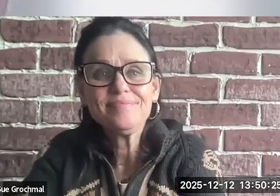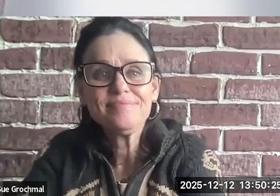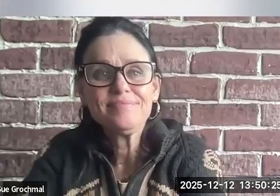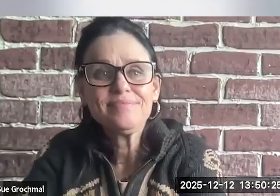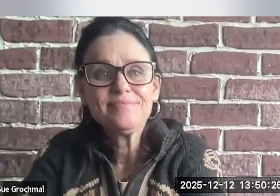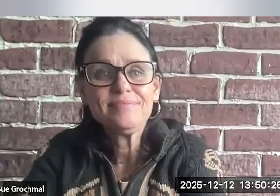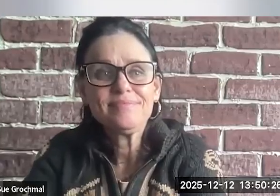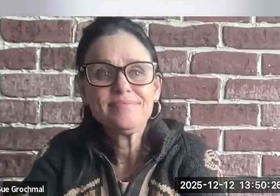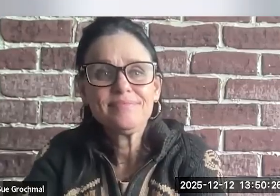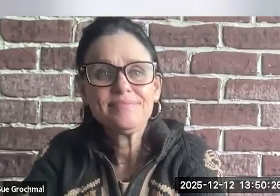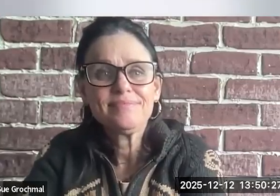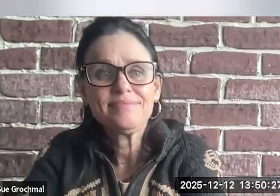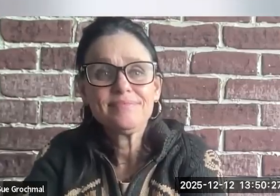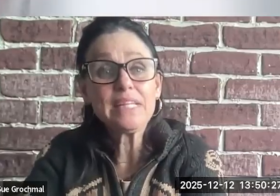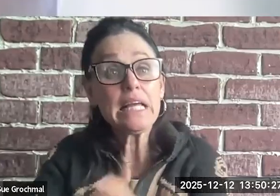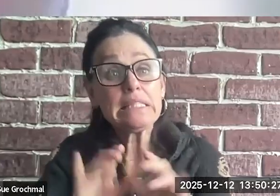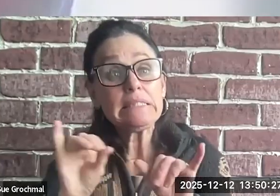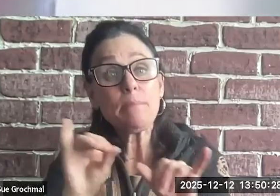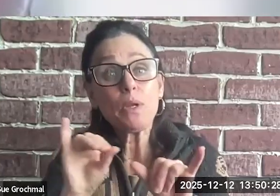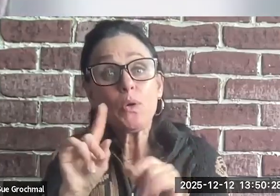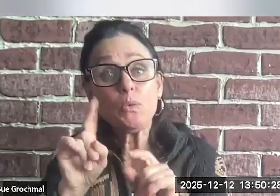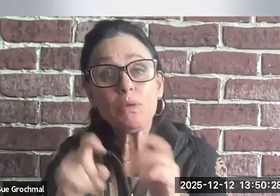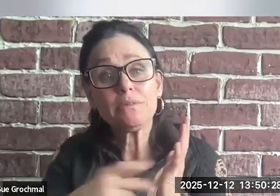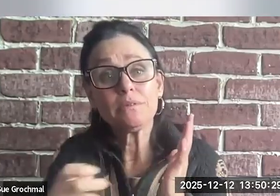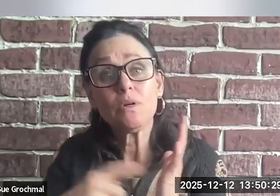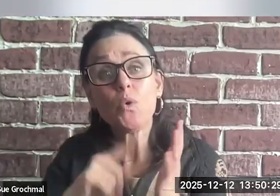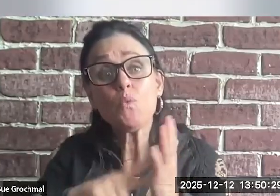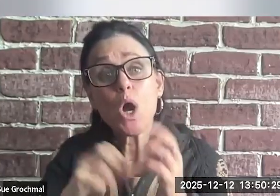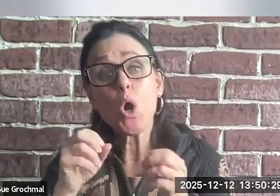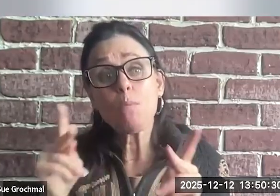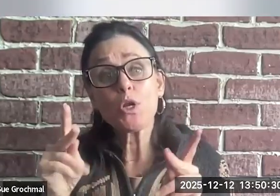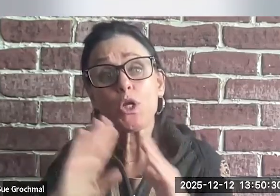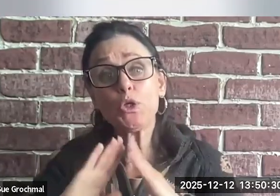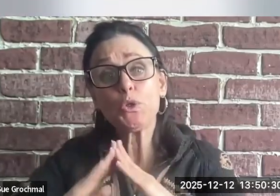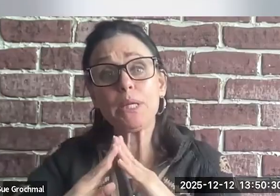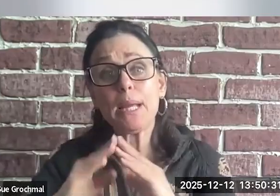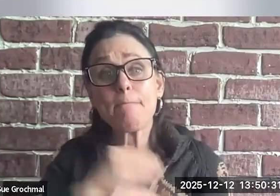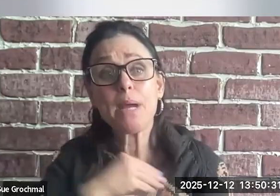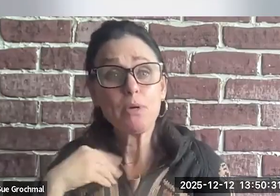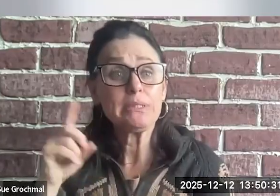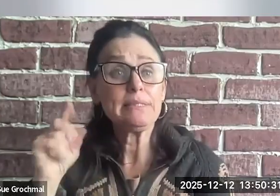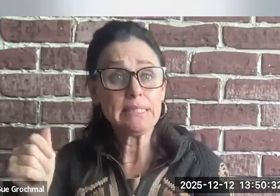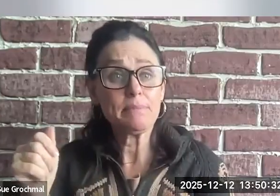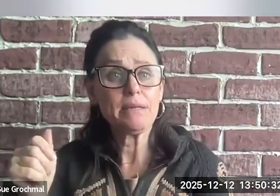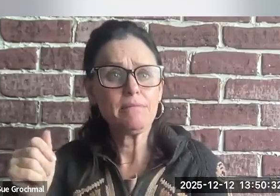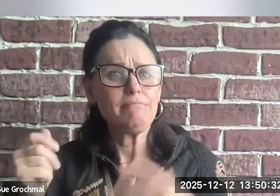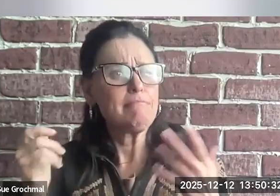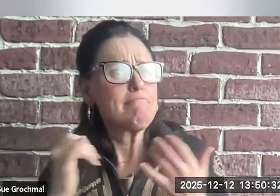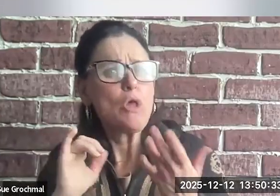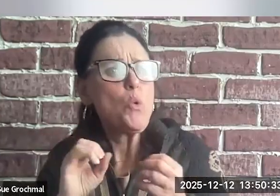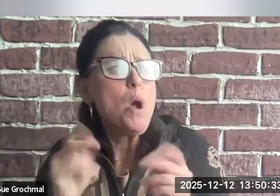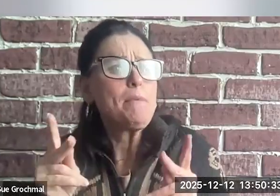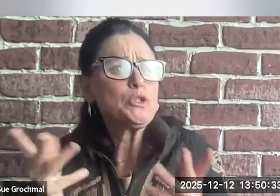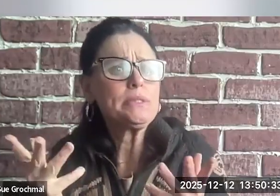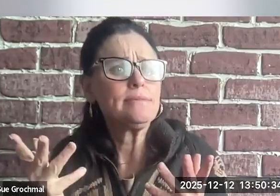And maybe as a similar-ish question, what opportunities will community members with disabilities have to participate